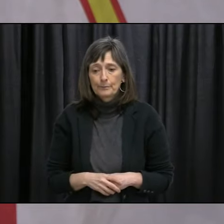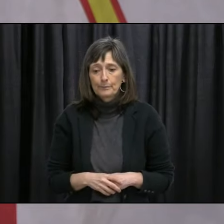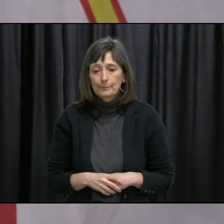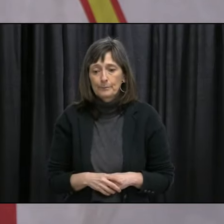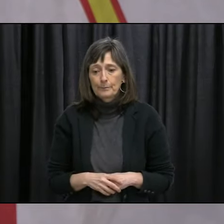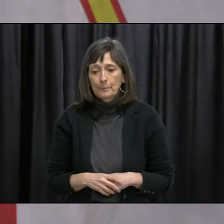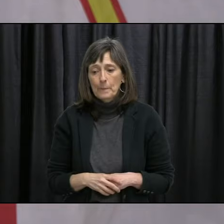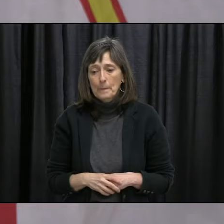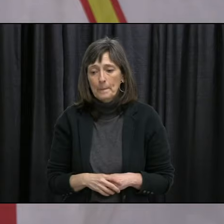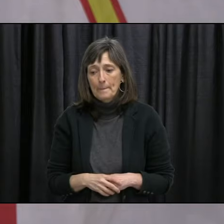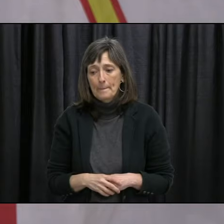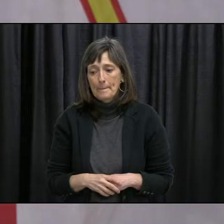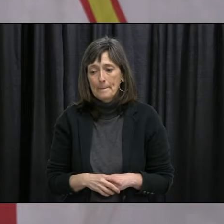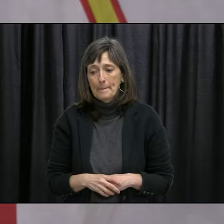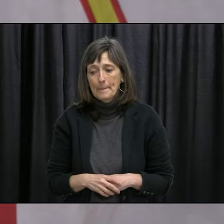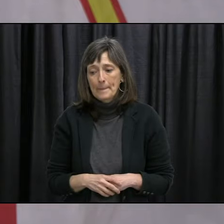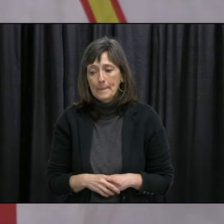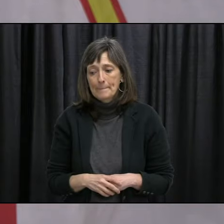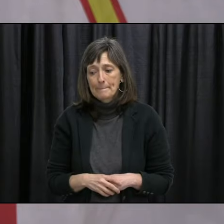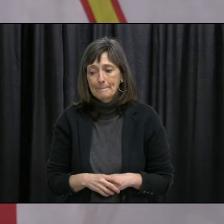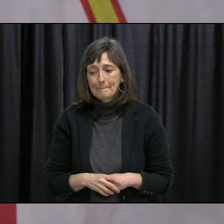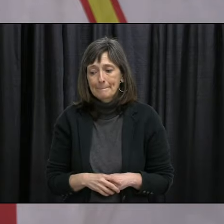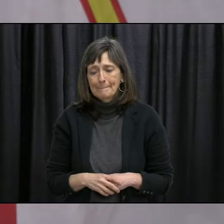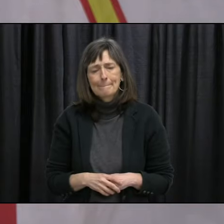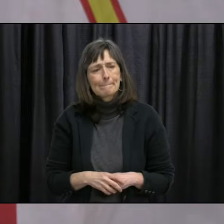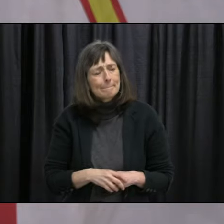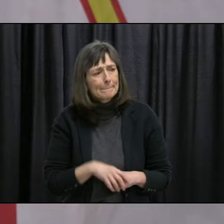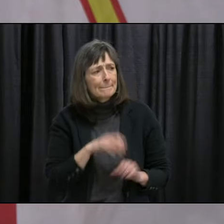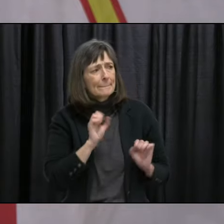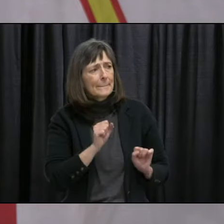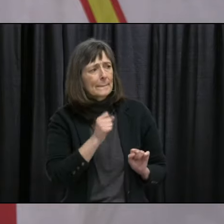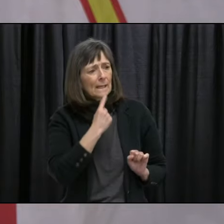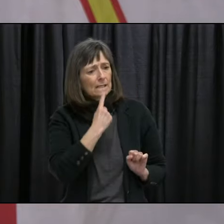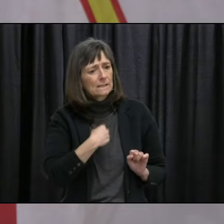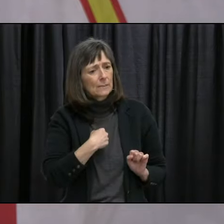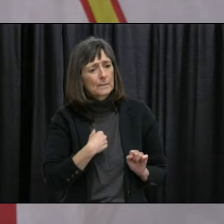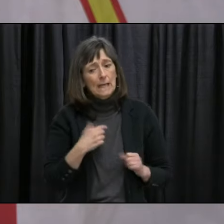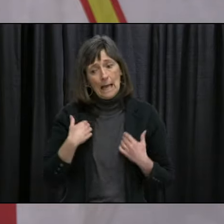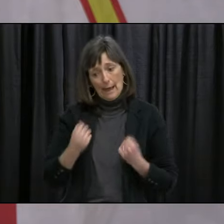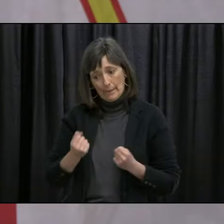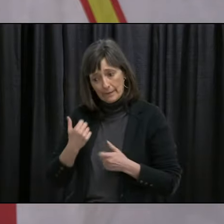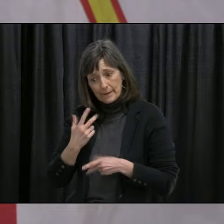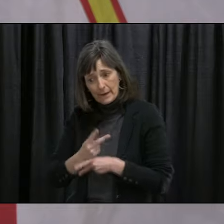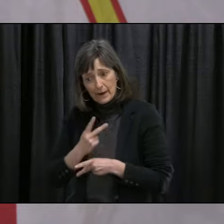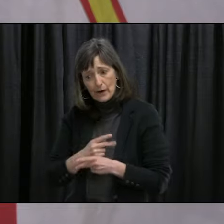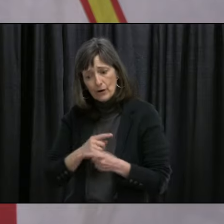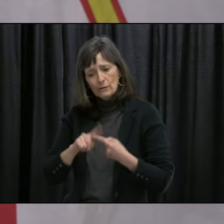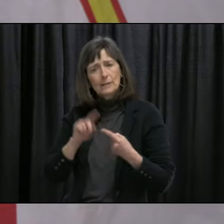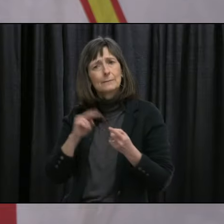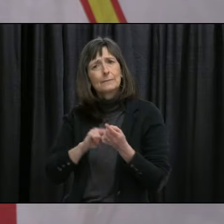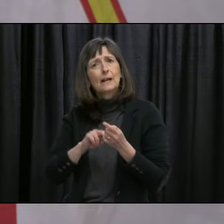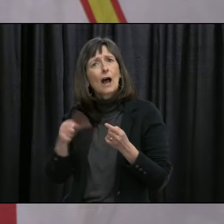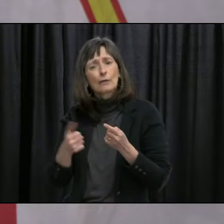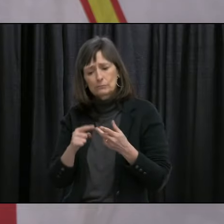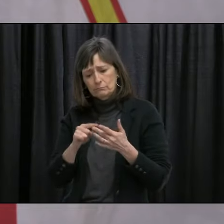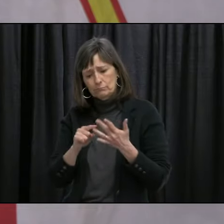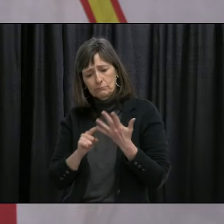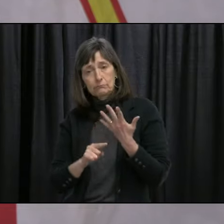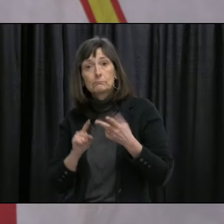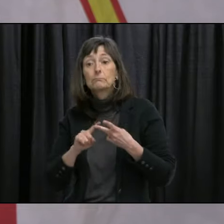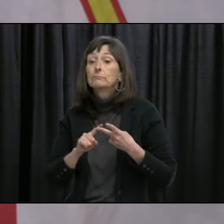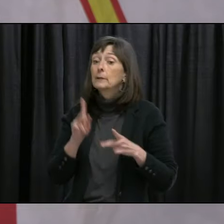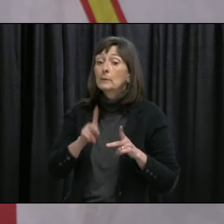program. Okay, so would you be able to tell me, what other, besides healthcare workers, that would include? That would include people that have